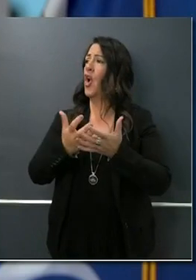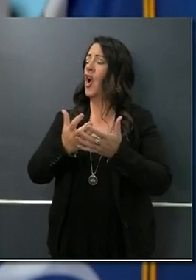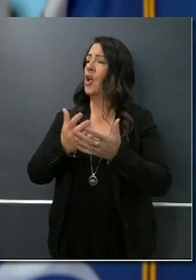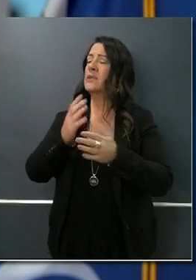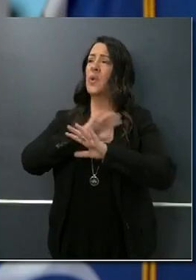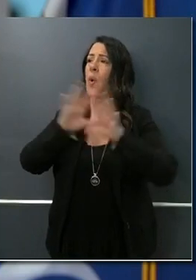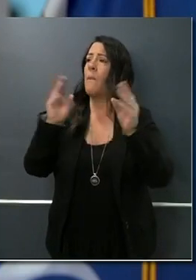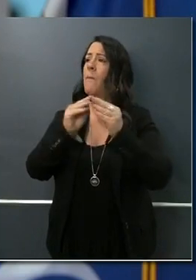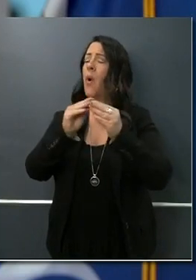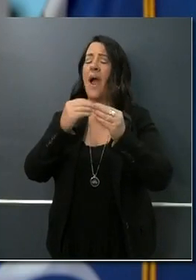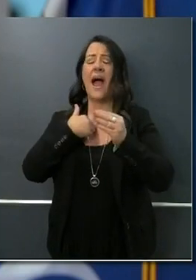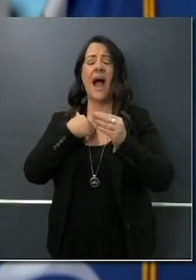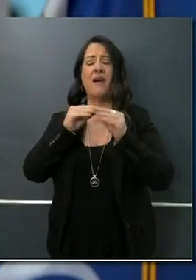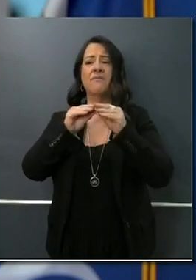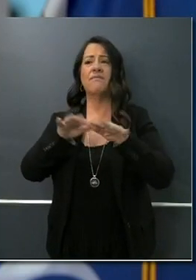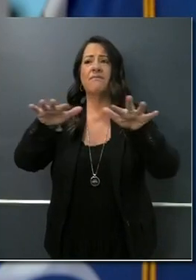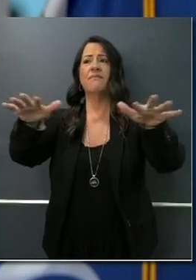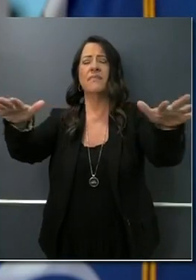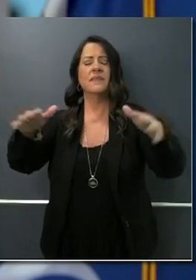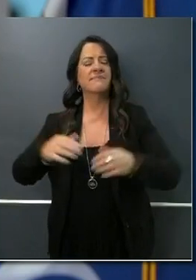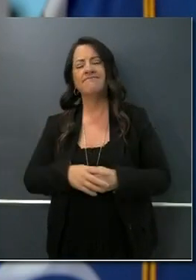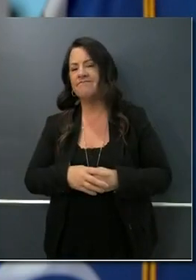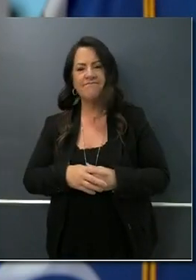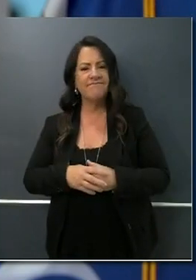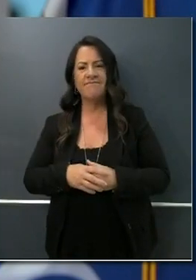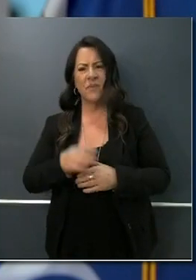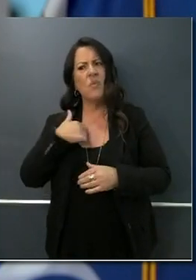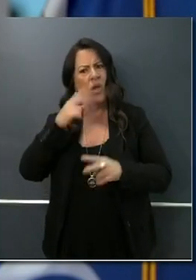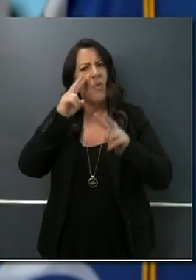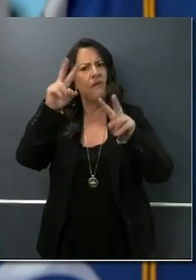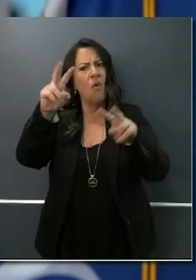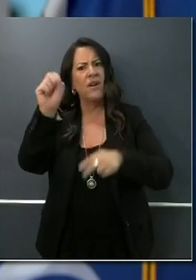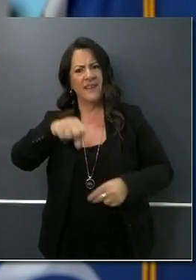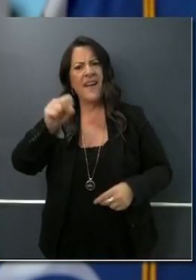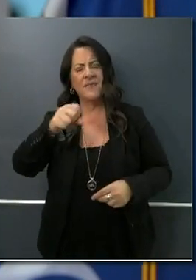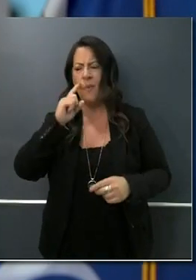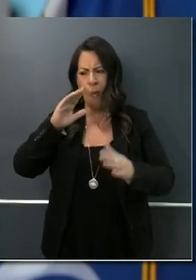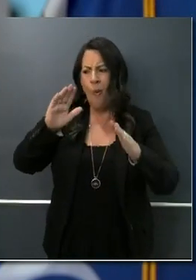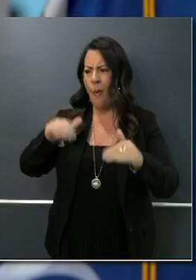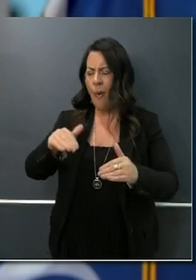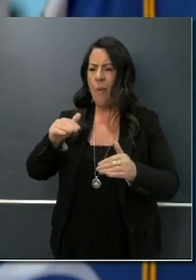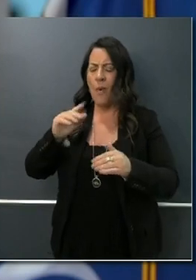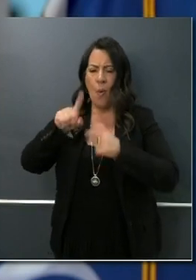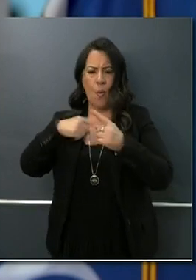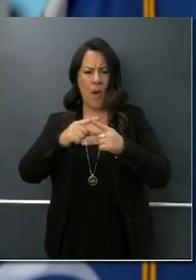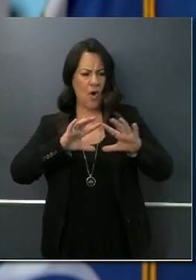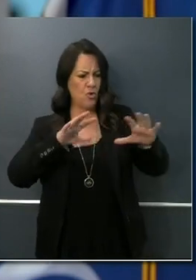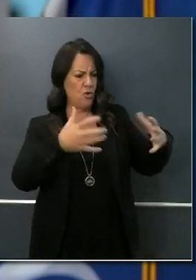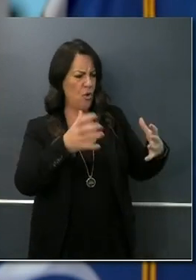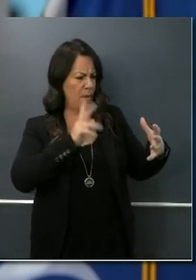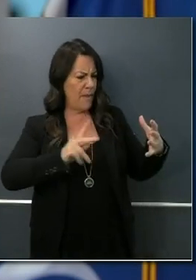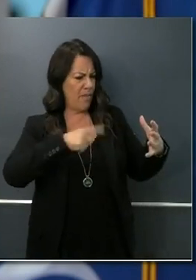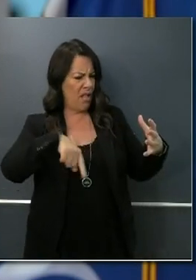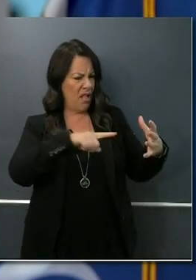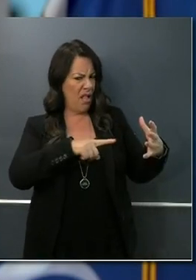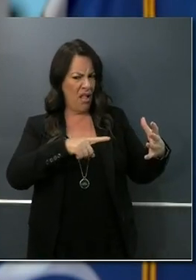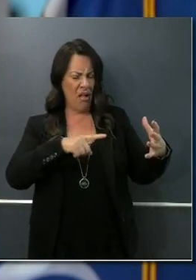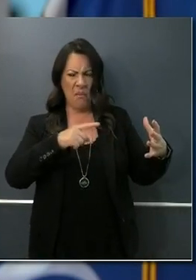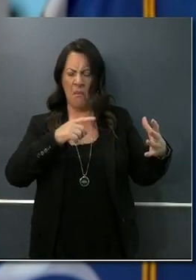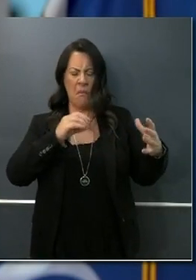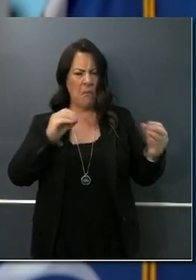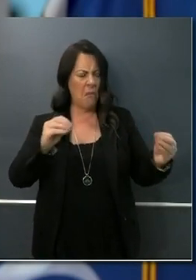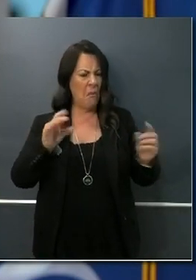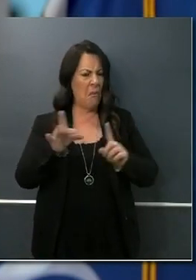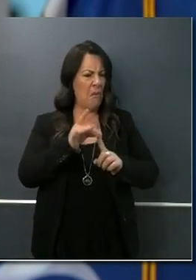next number of months. We'll look forward to that day as herd immunity comes into effect and we have a